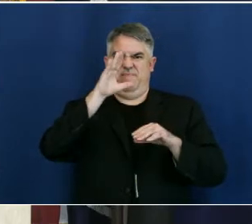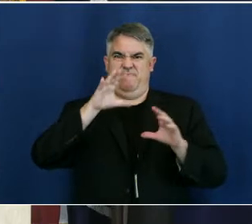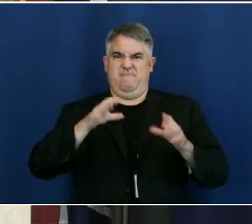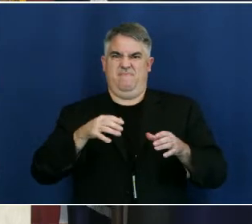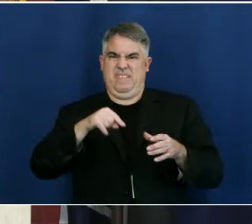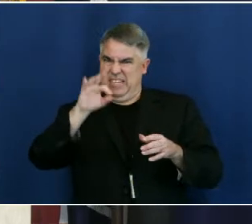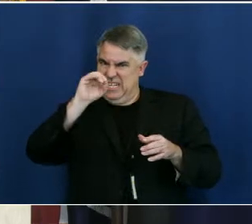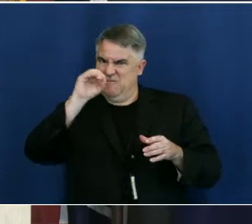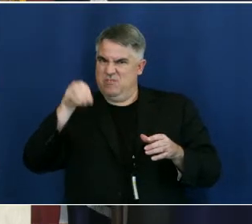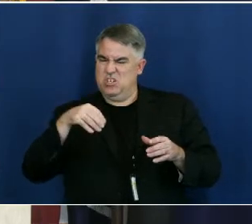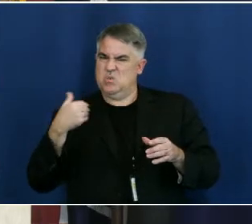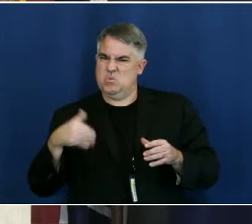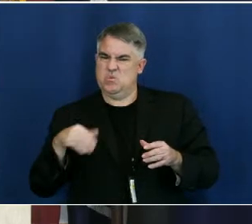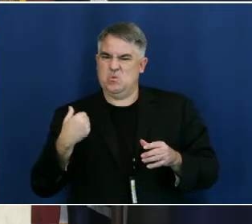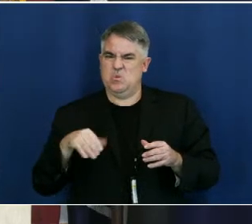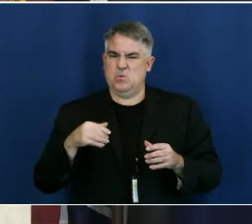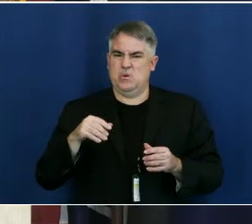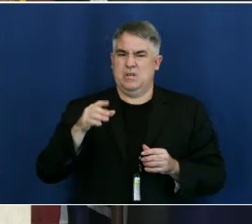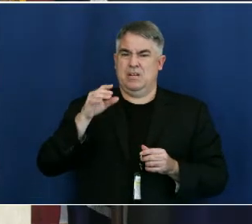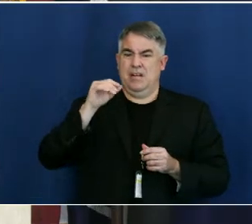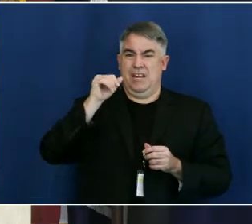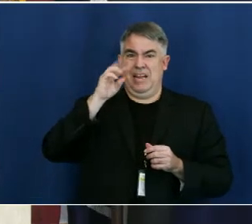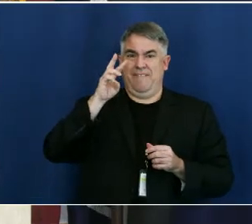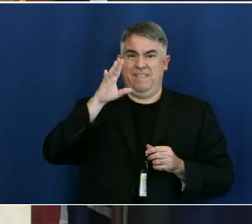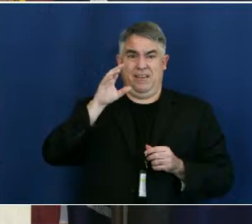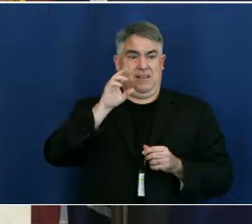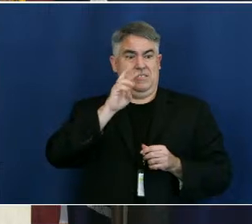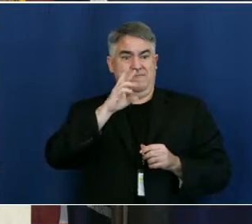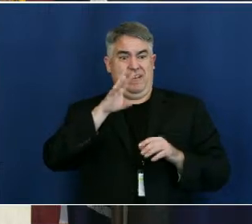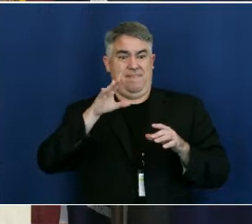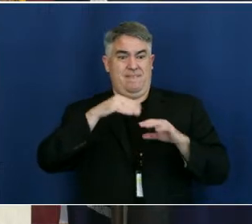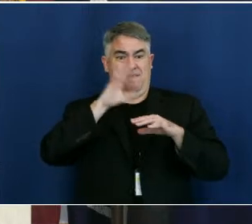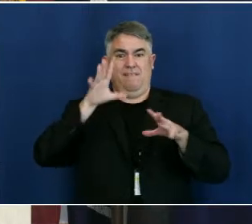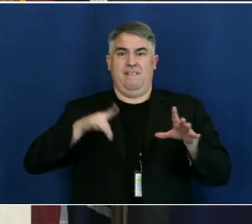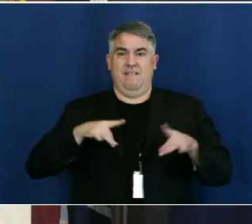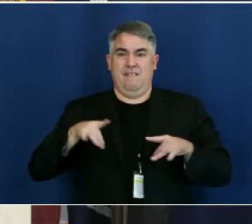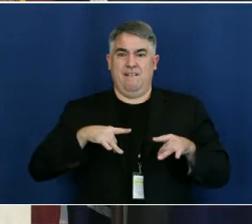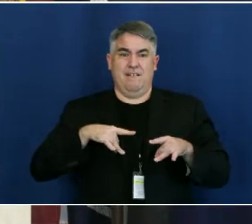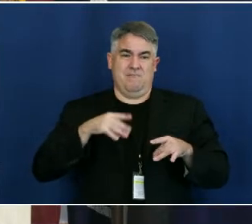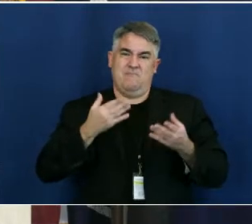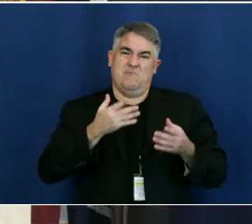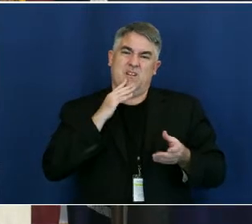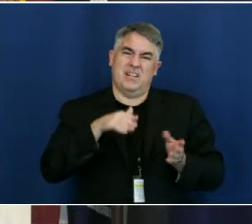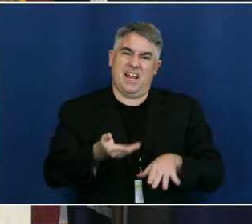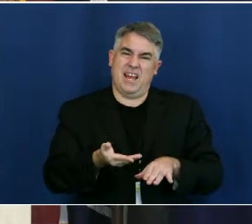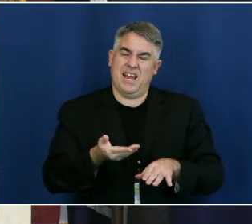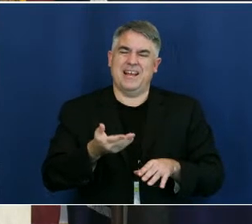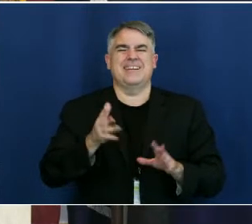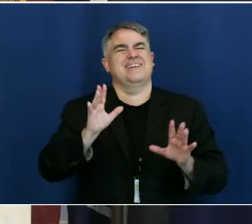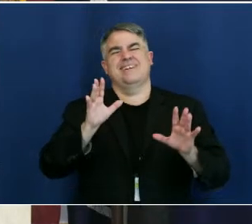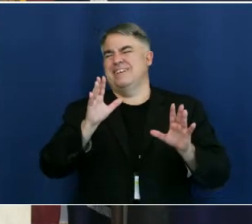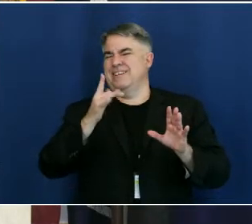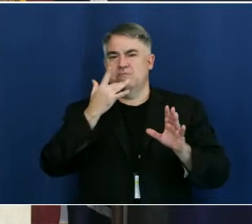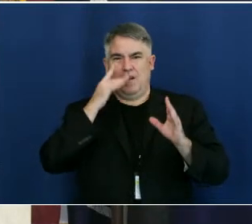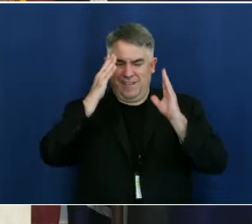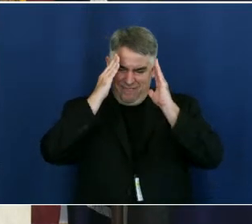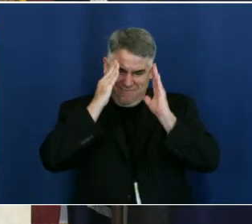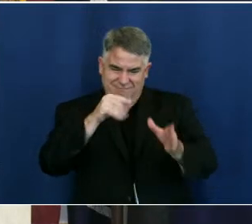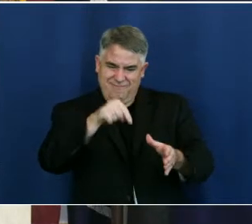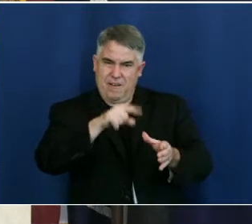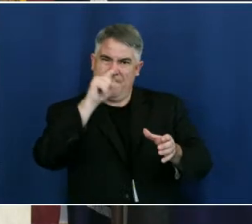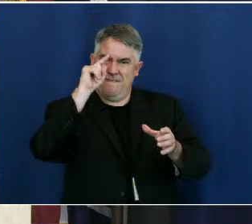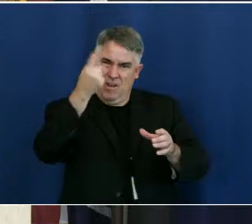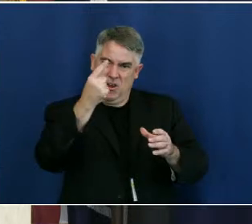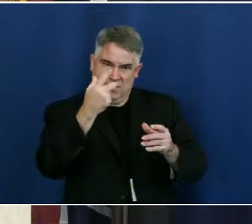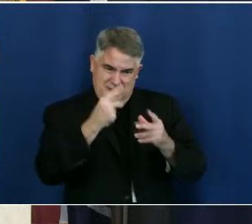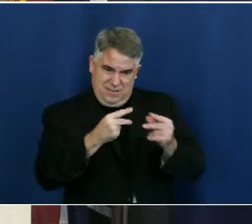a death sentence. And so right now, we are doing seniors. Immediately after that, then we go to the first tier of essential workers, which